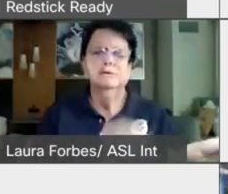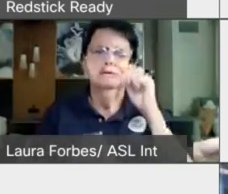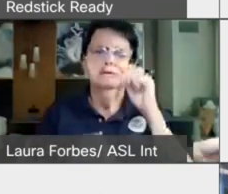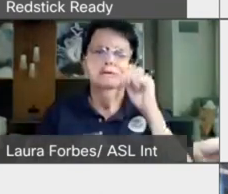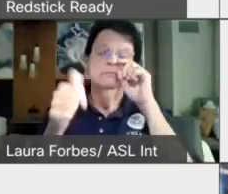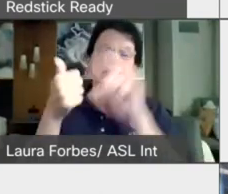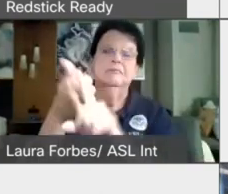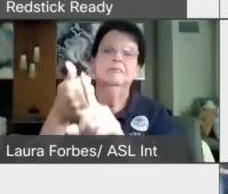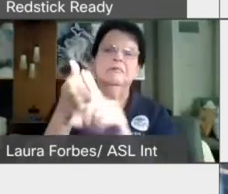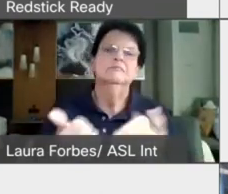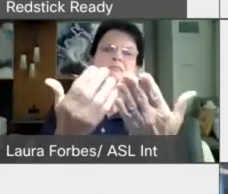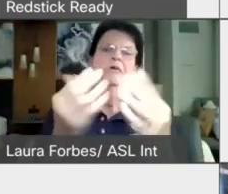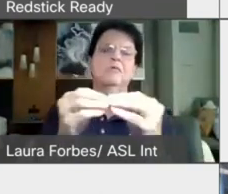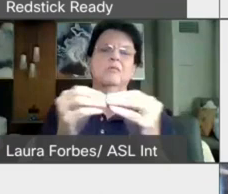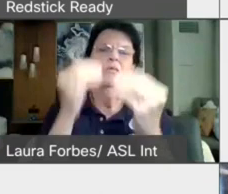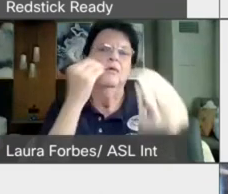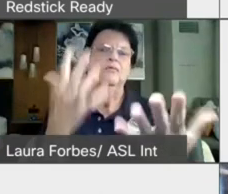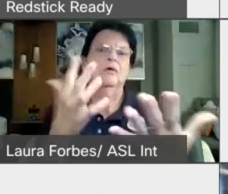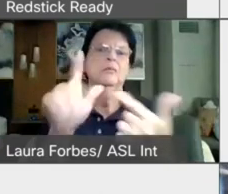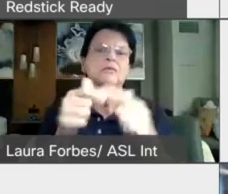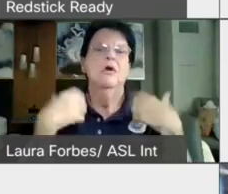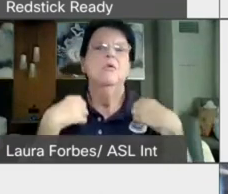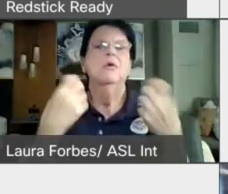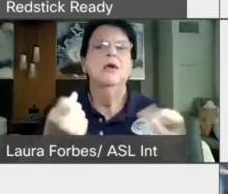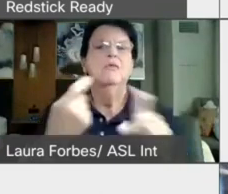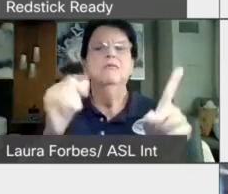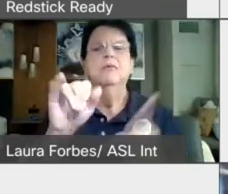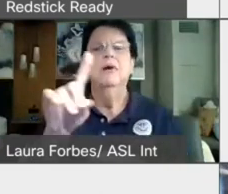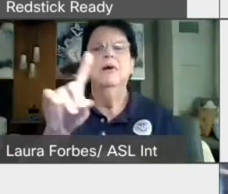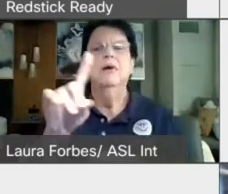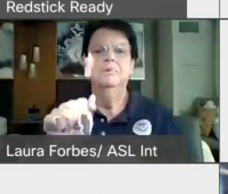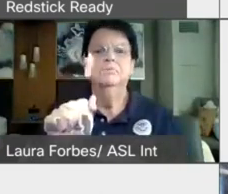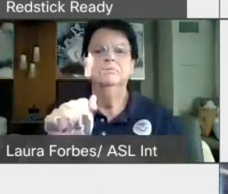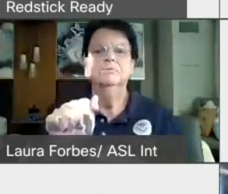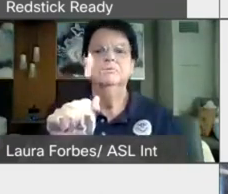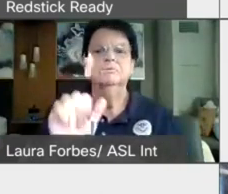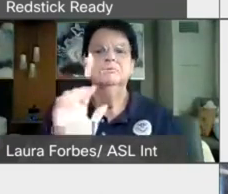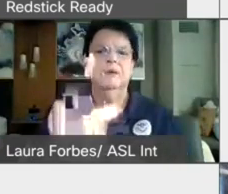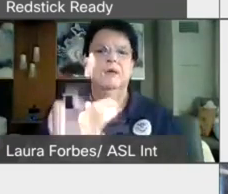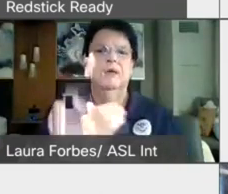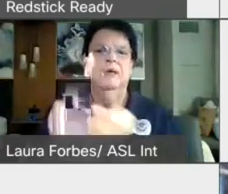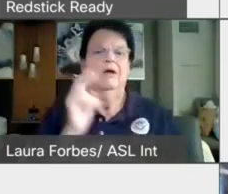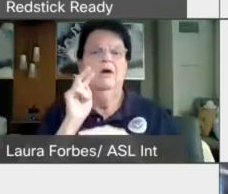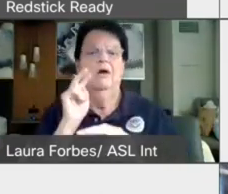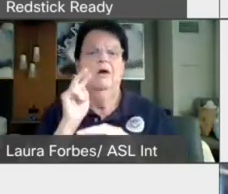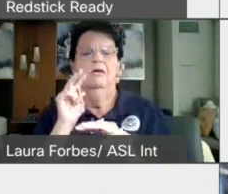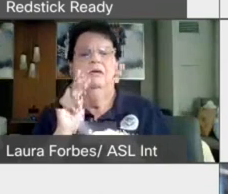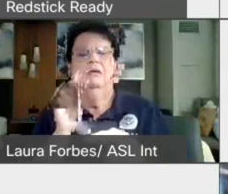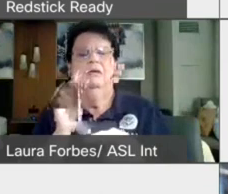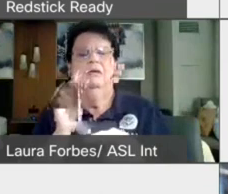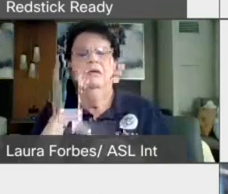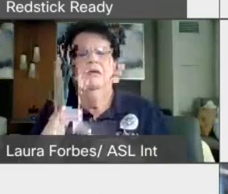more information on our recovery from Ida and our outlook for Tropical